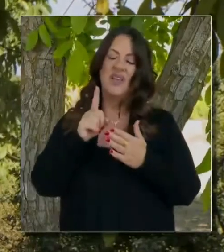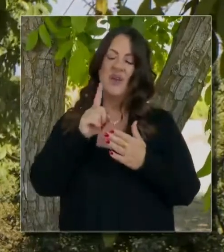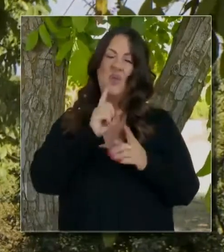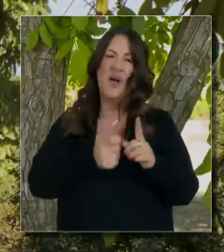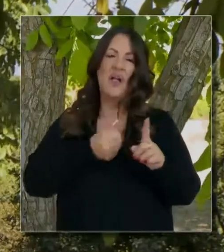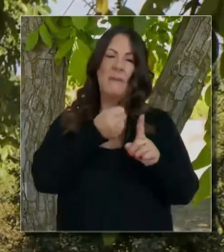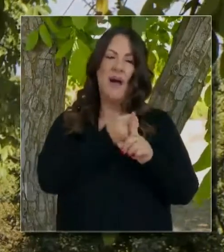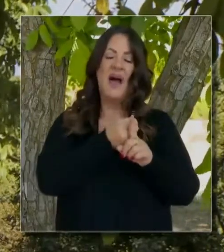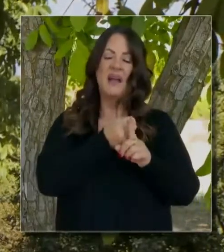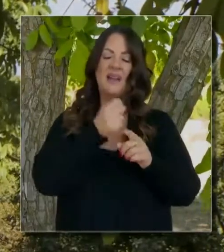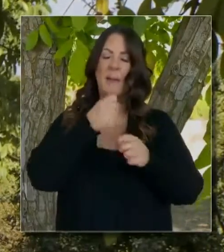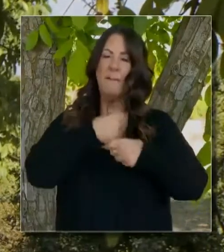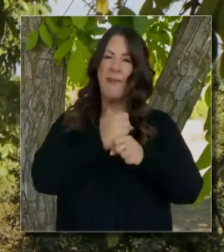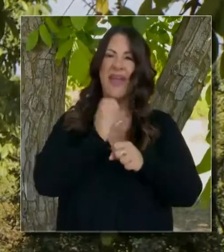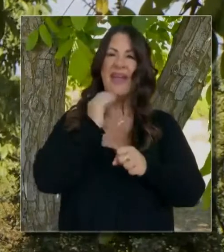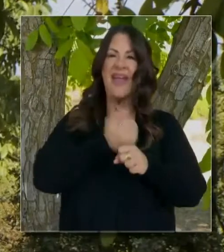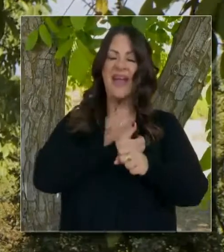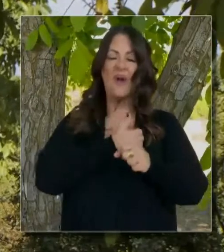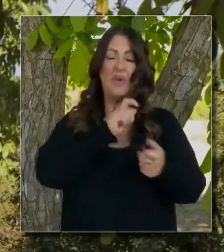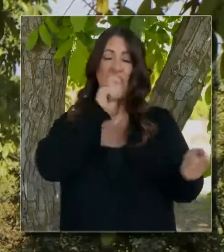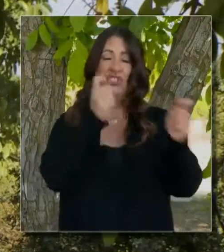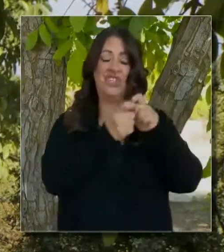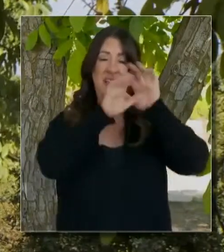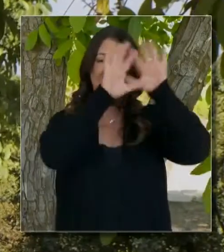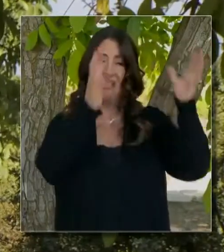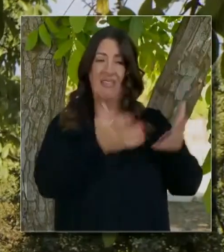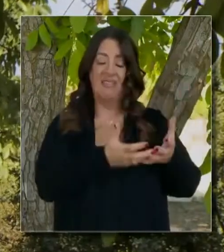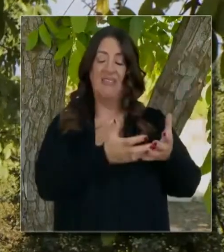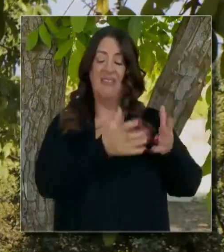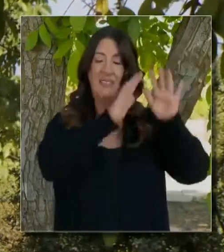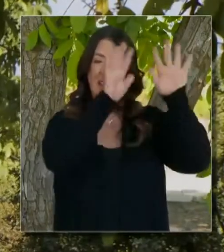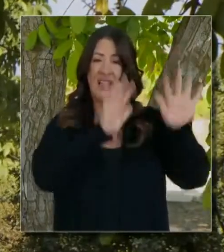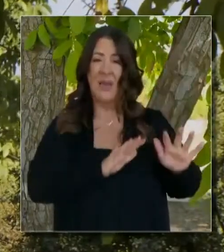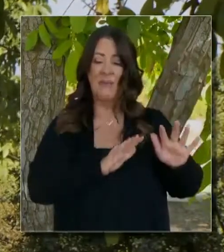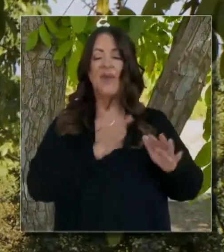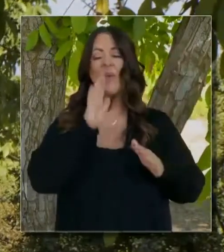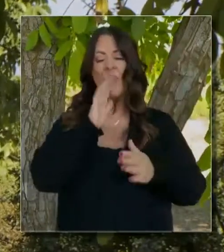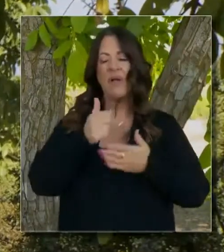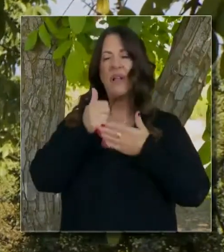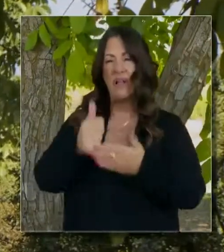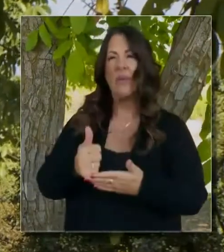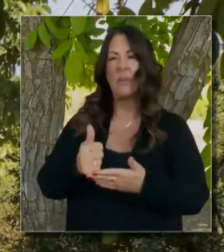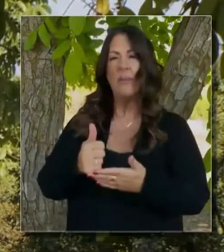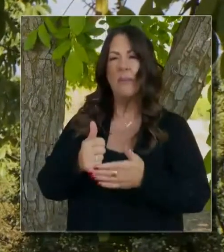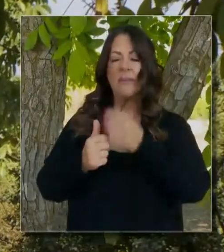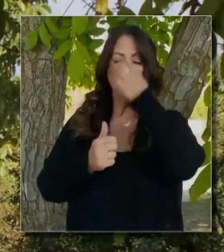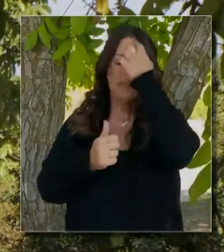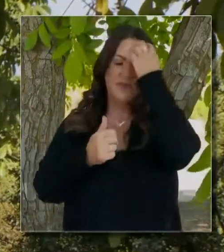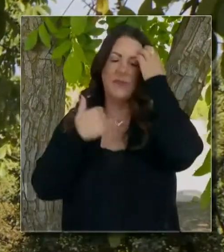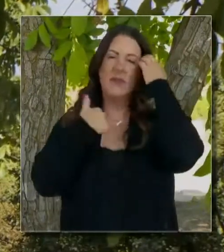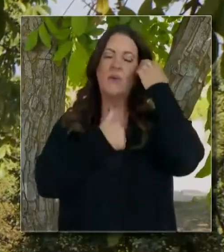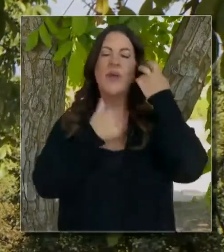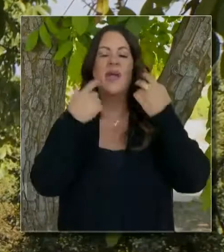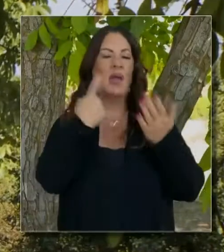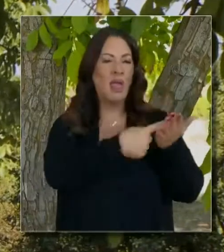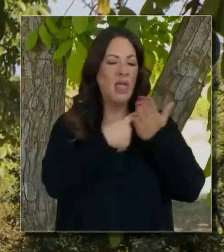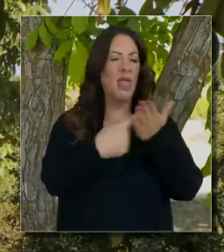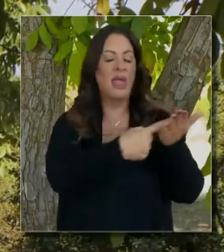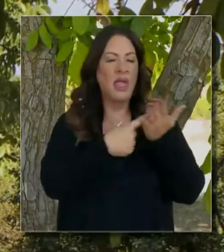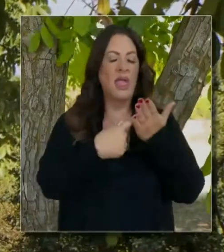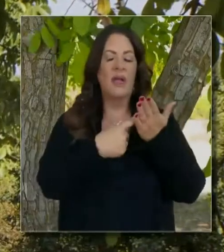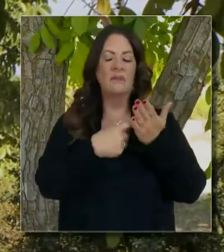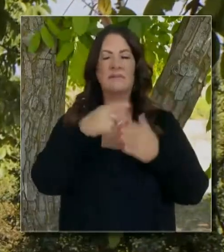change conversation, and it so often is omitted when we talk about climate change. We get so consumed, as we